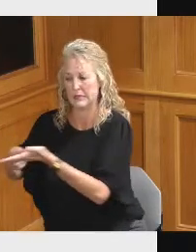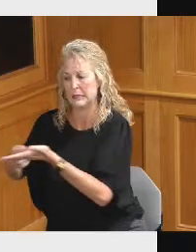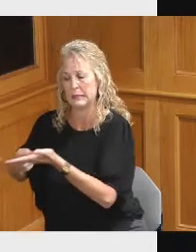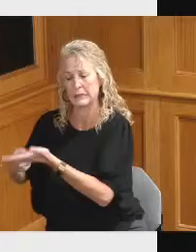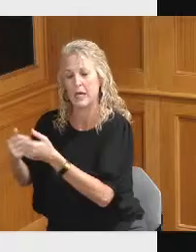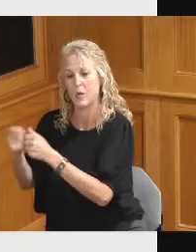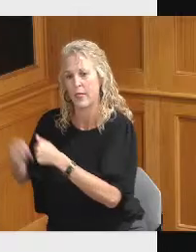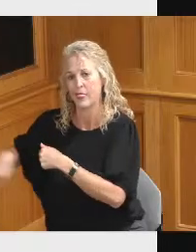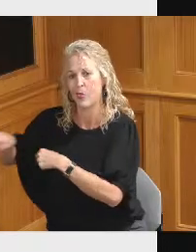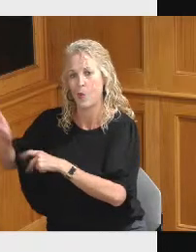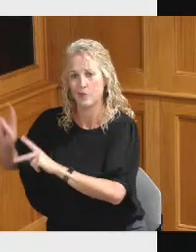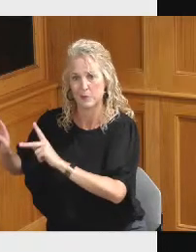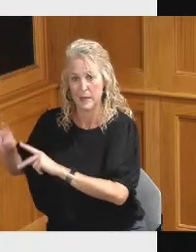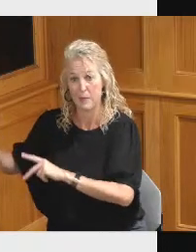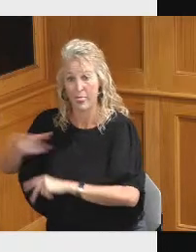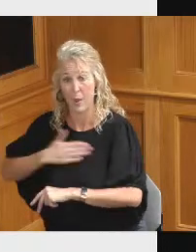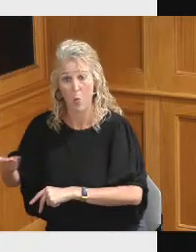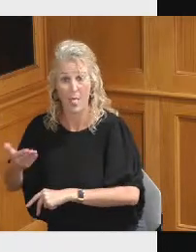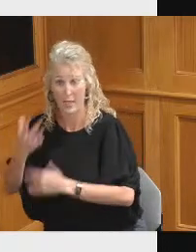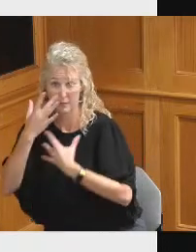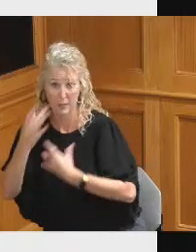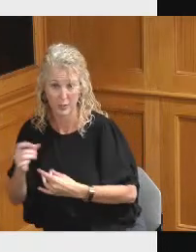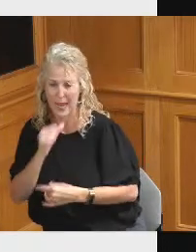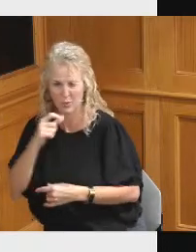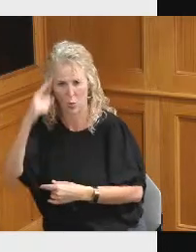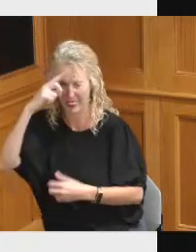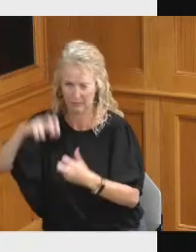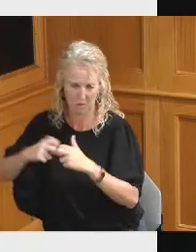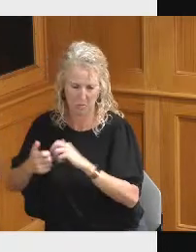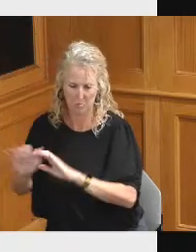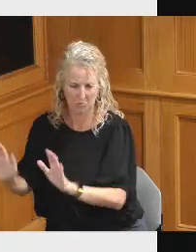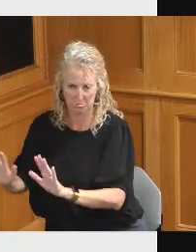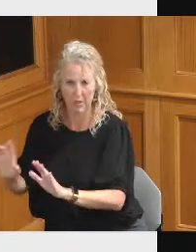to make sure that there's acceptability. I don't think that's going to be an issue.